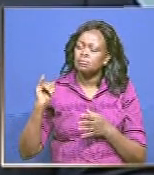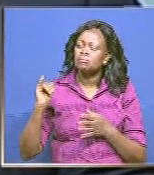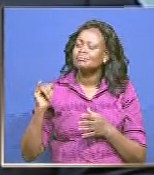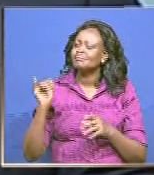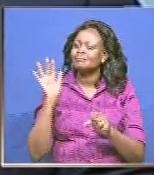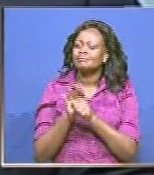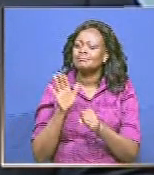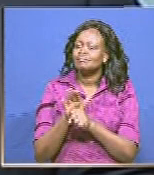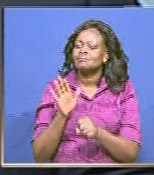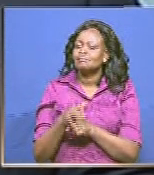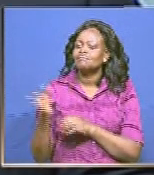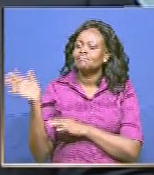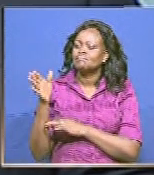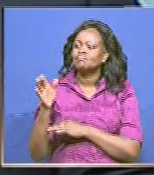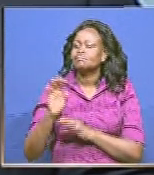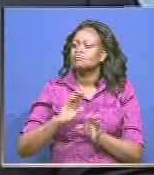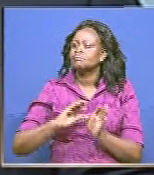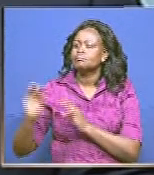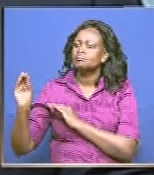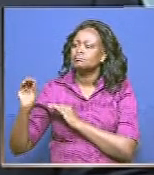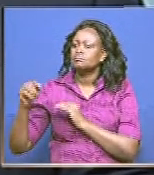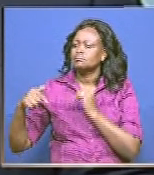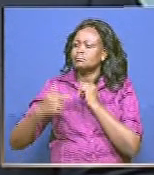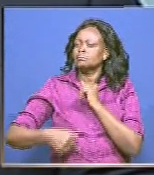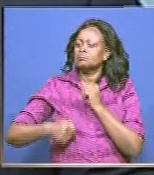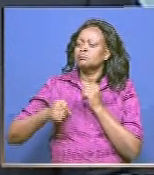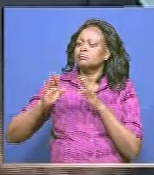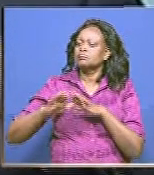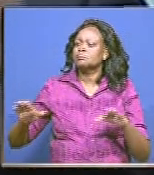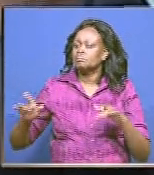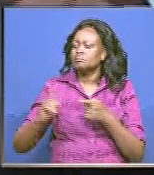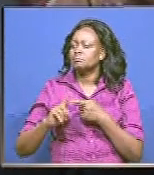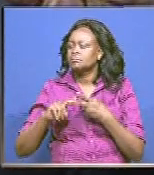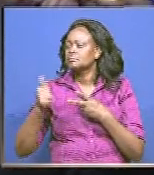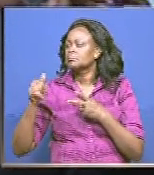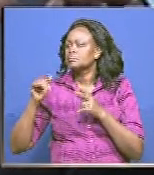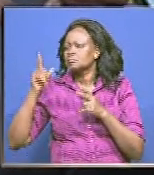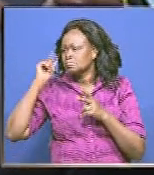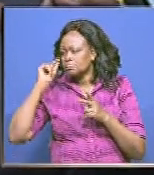to Malindi at the market, the ones that go to Mombasa.